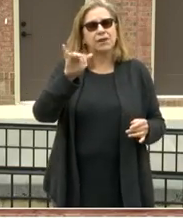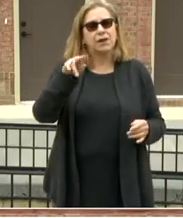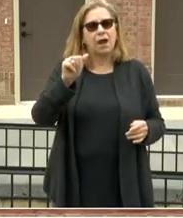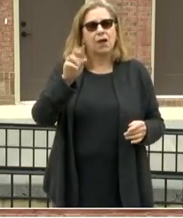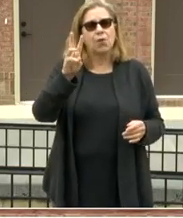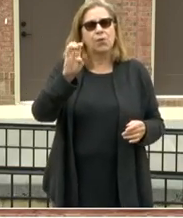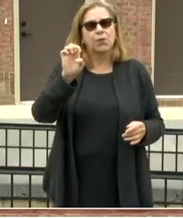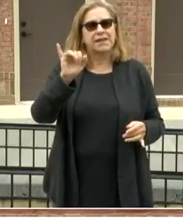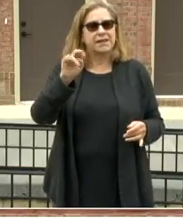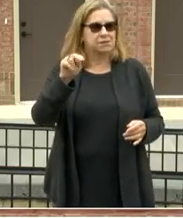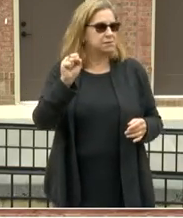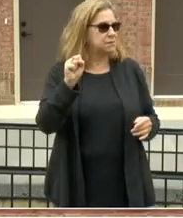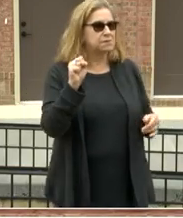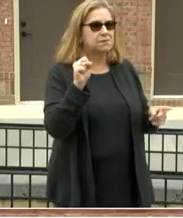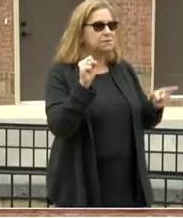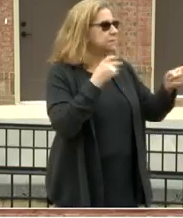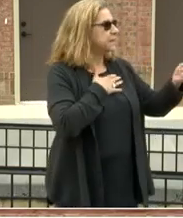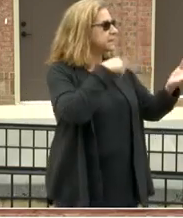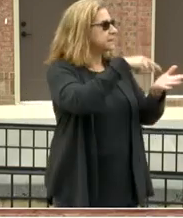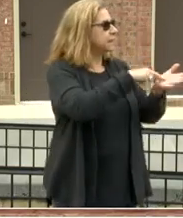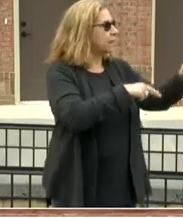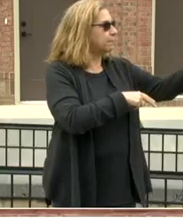our appreciation.